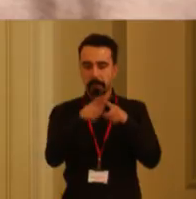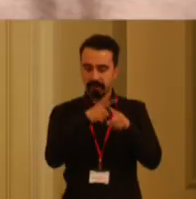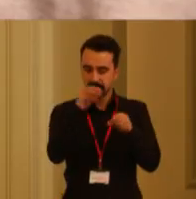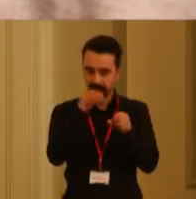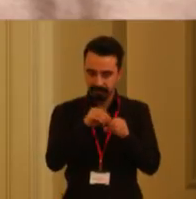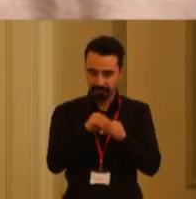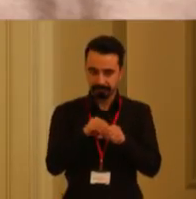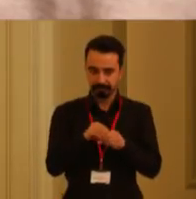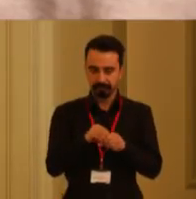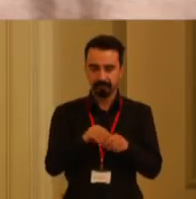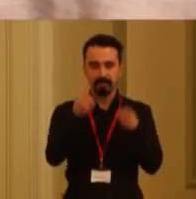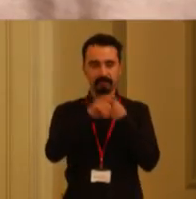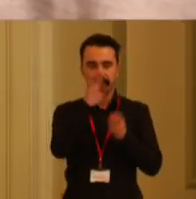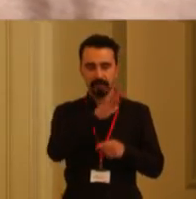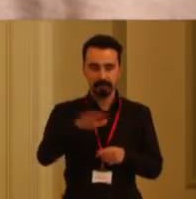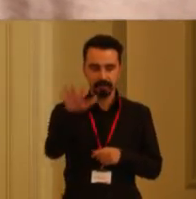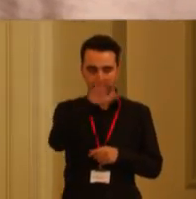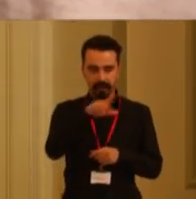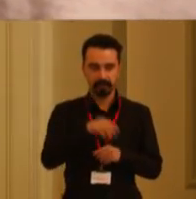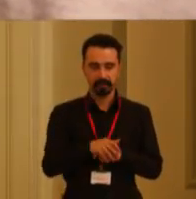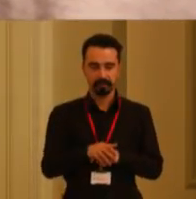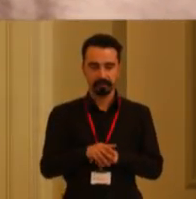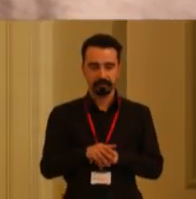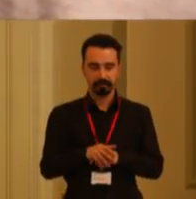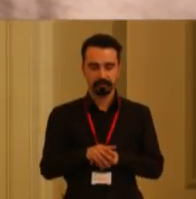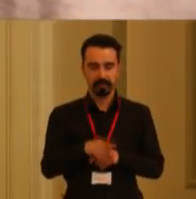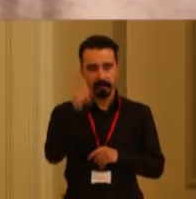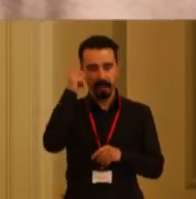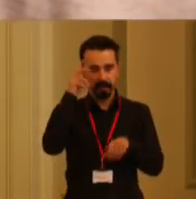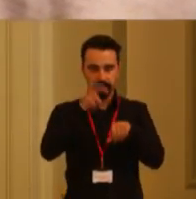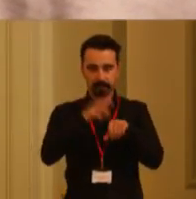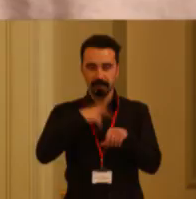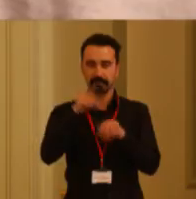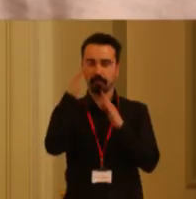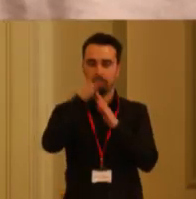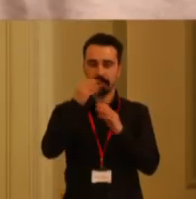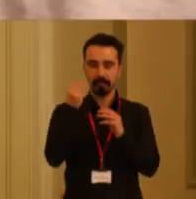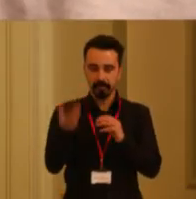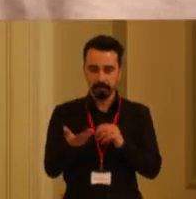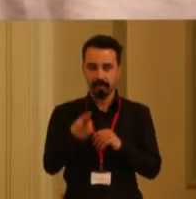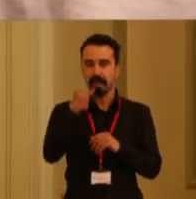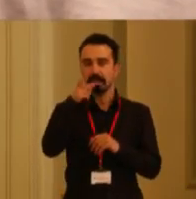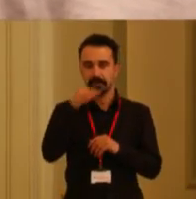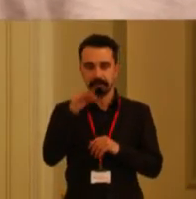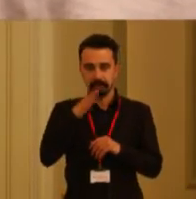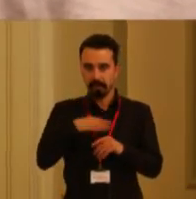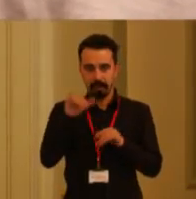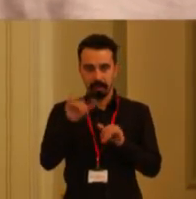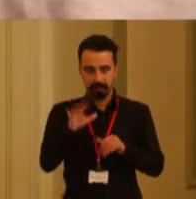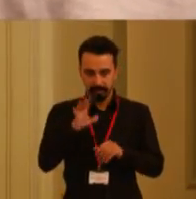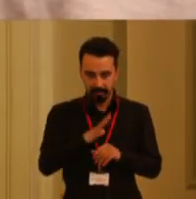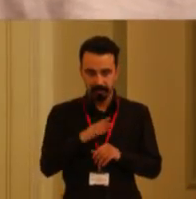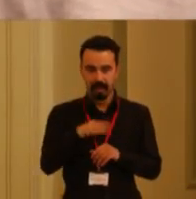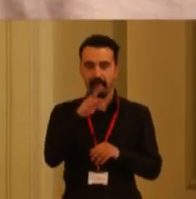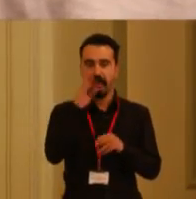generalizations that were rather striking. And thank you to you for being kind enough. So let's break for a little. I think we all